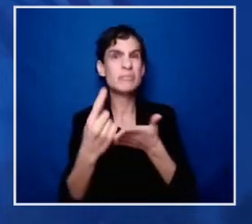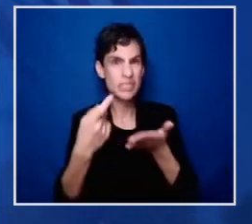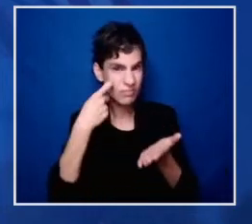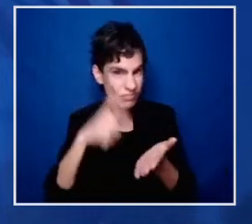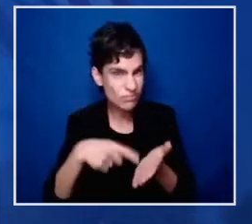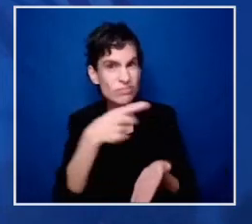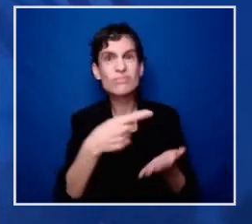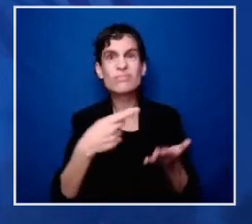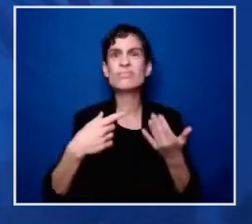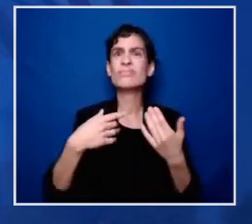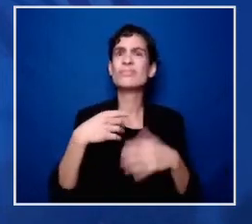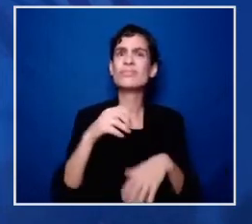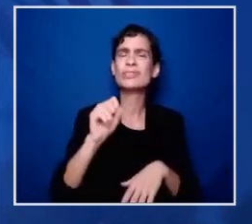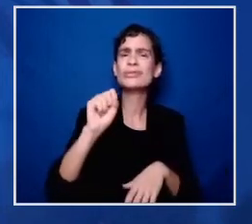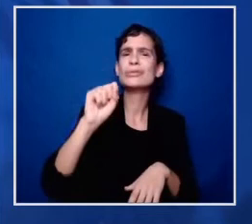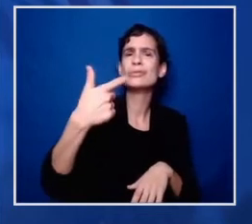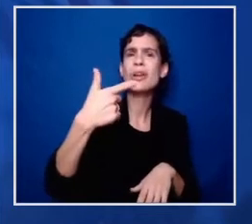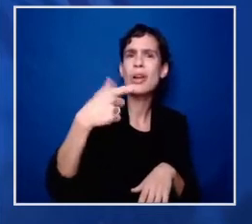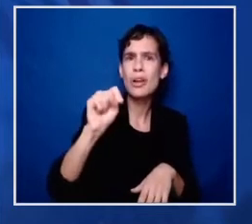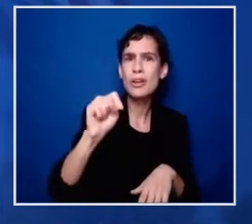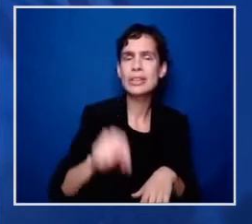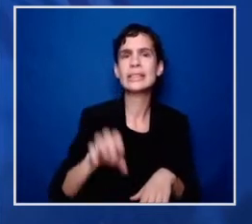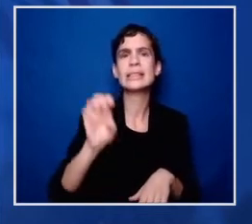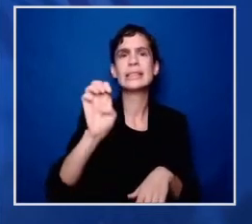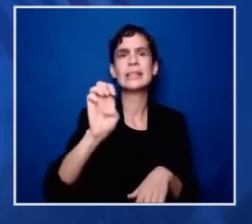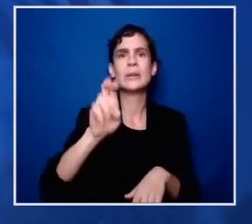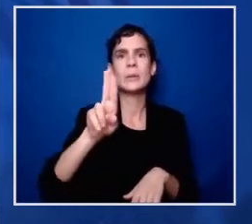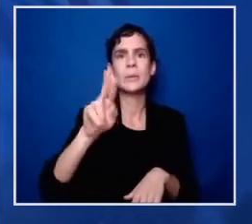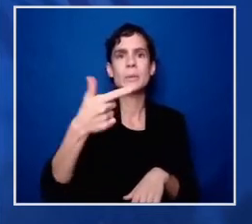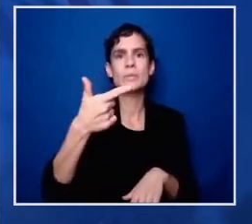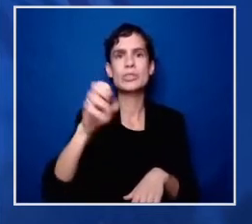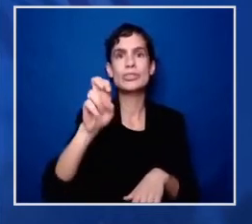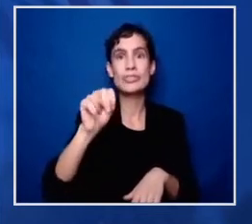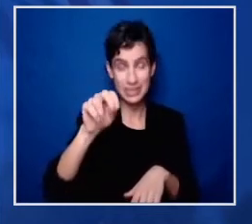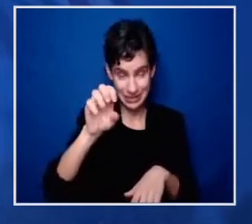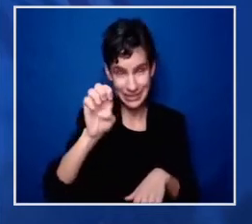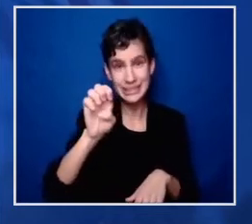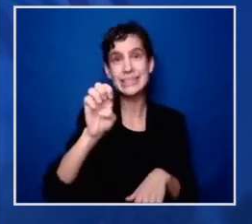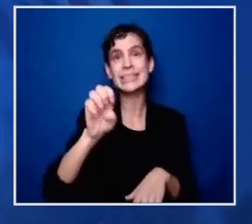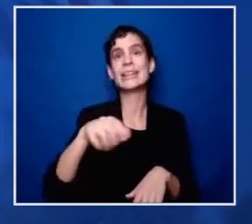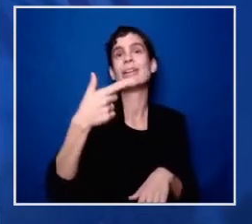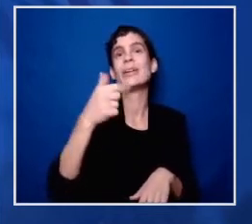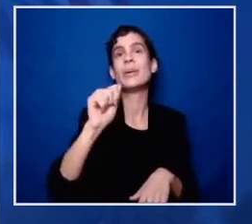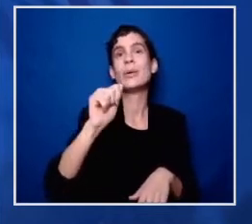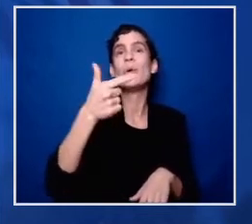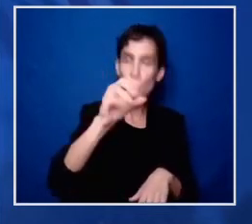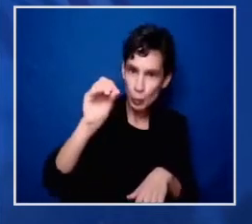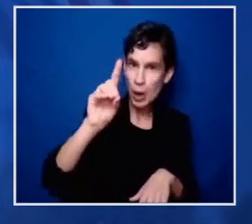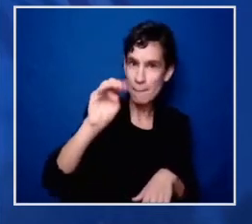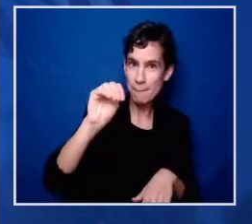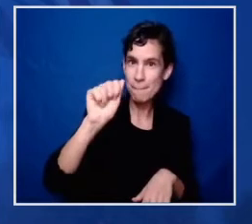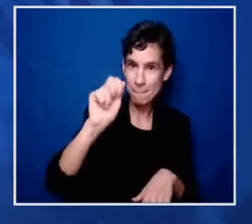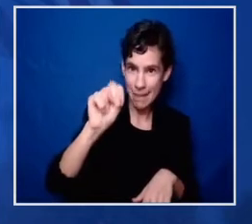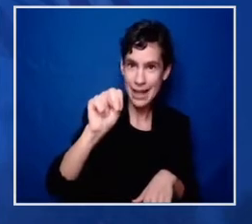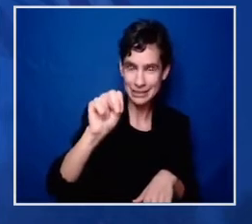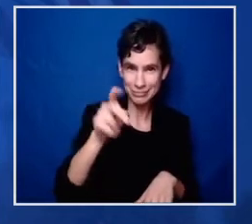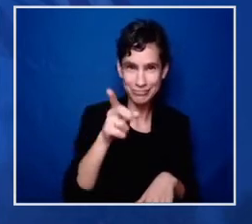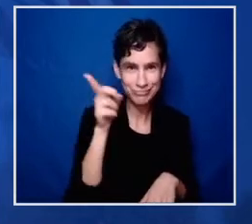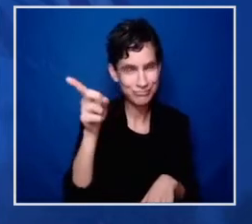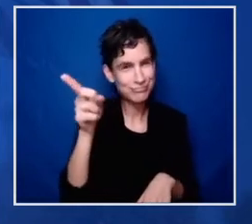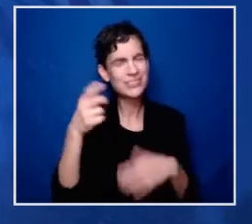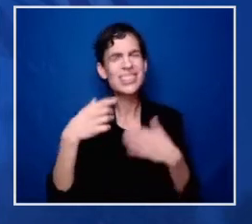lure the violent mob away from the Senate chambers, protecting those who were sheltering in place there. We know that for so